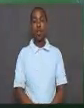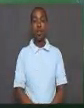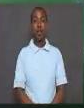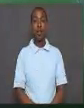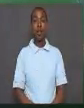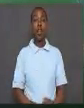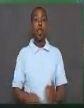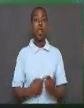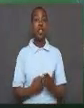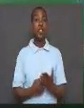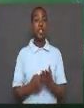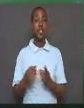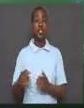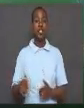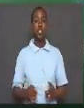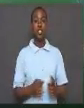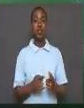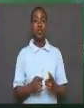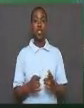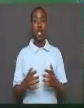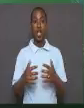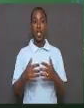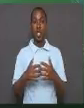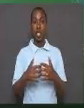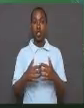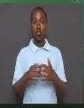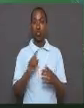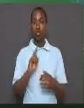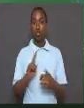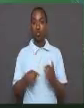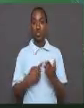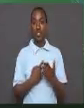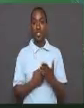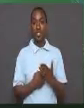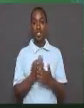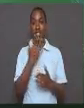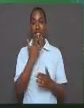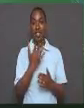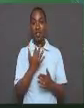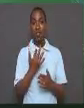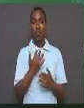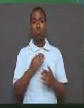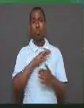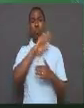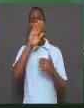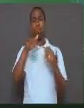These systems are connected so that the blood flows throughout your